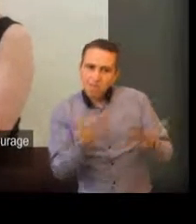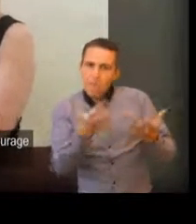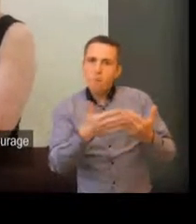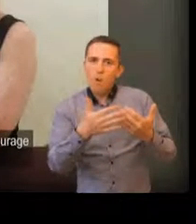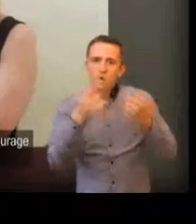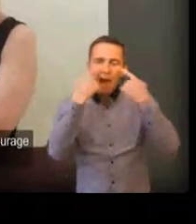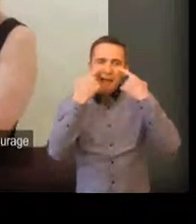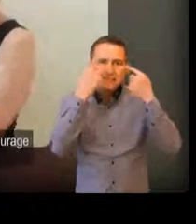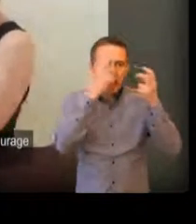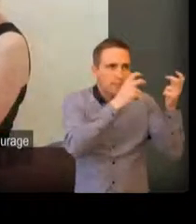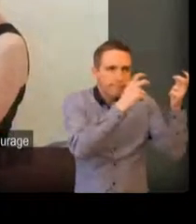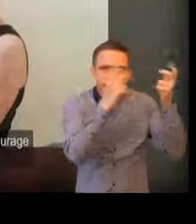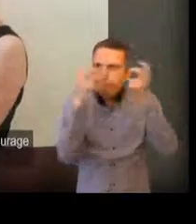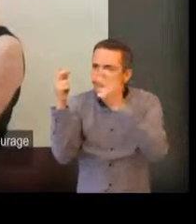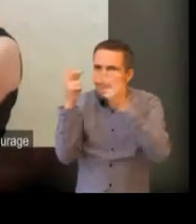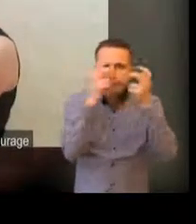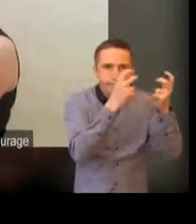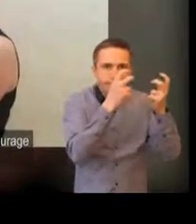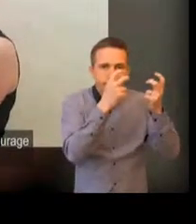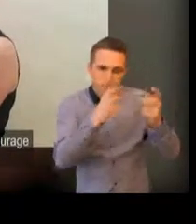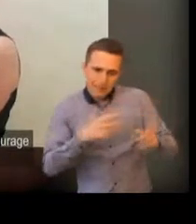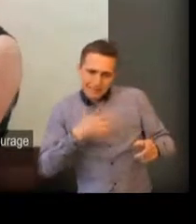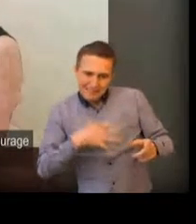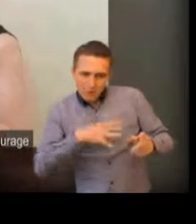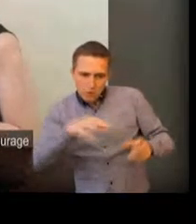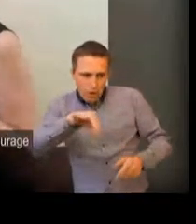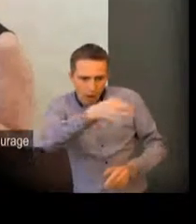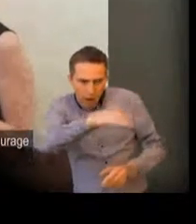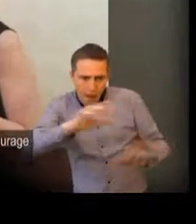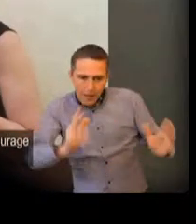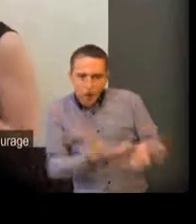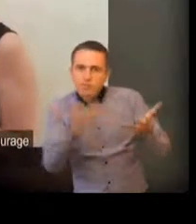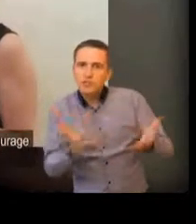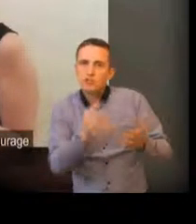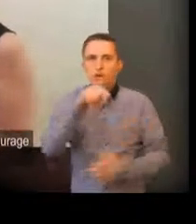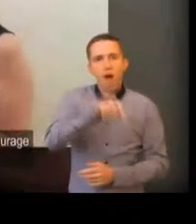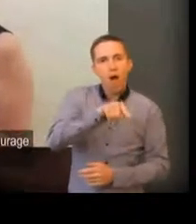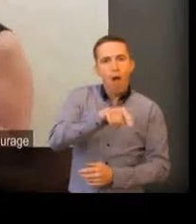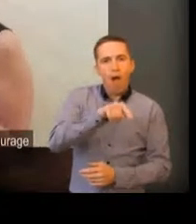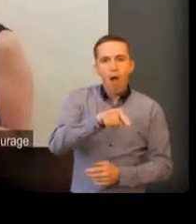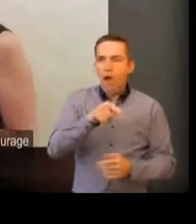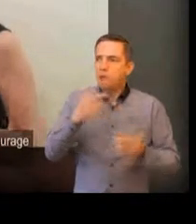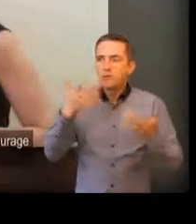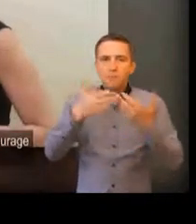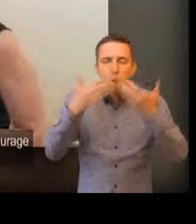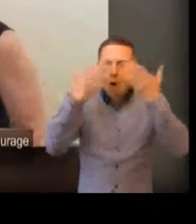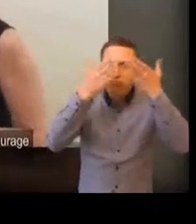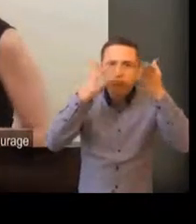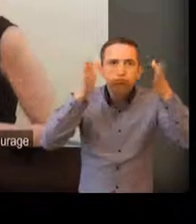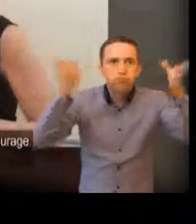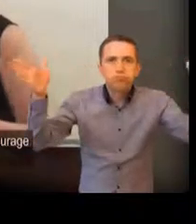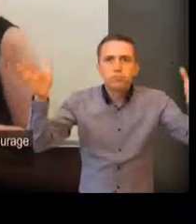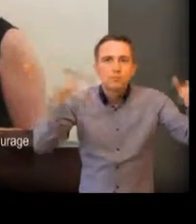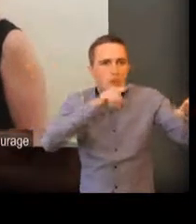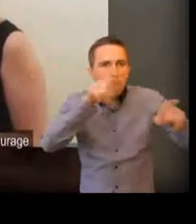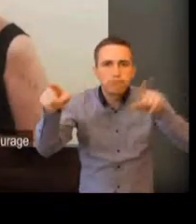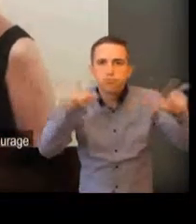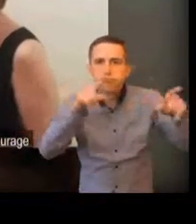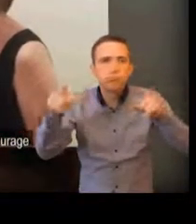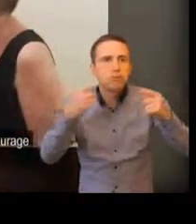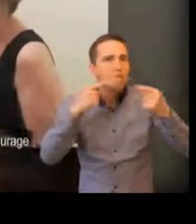there a need for you to be more involved with Zara compared to your other daughter? I think we notice it now a little bit, to be